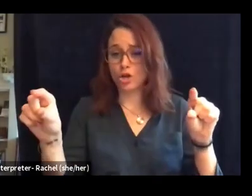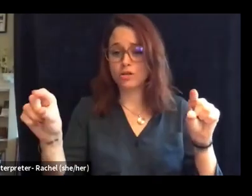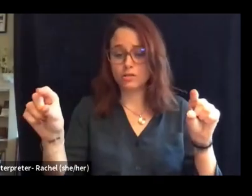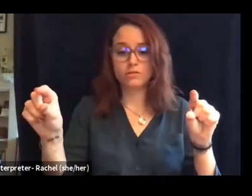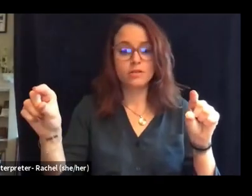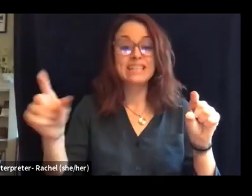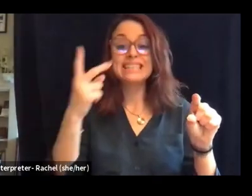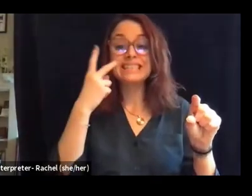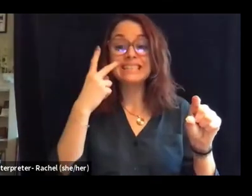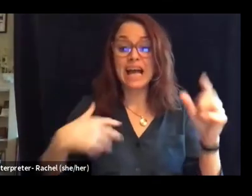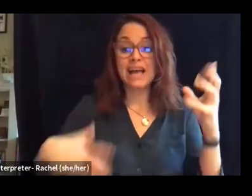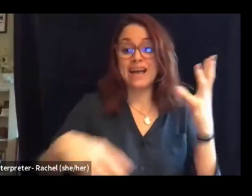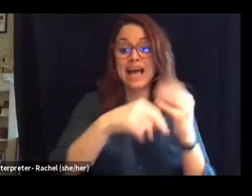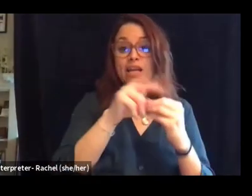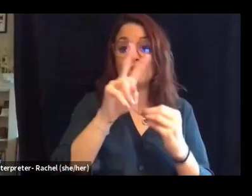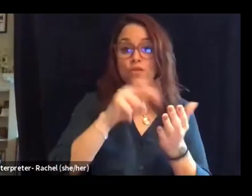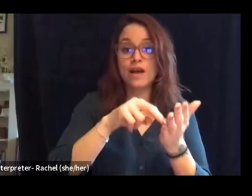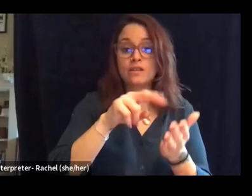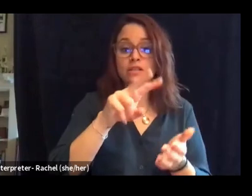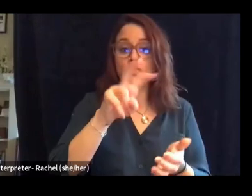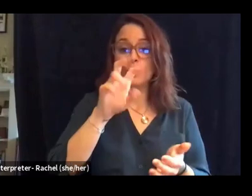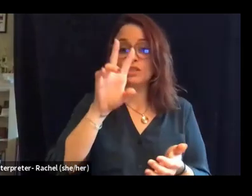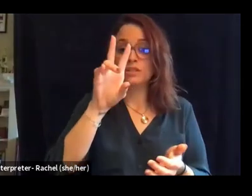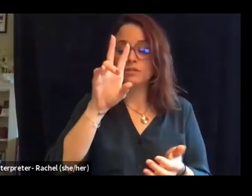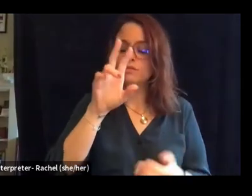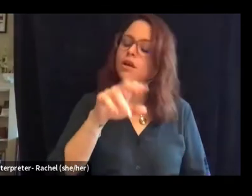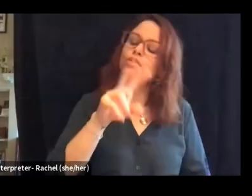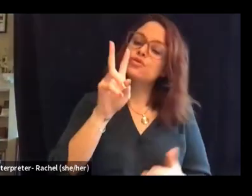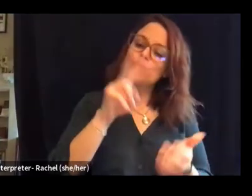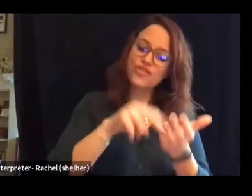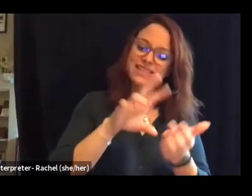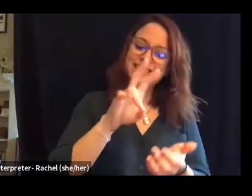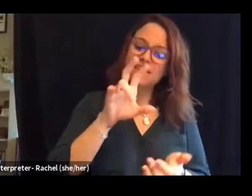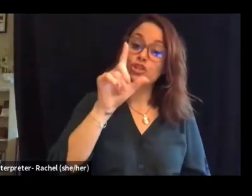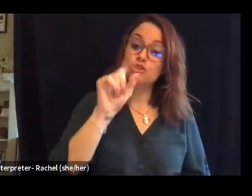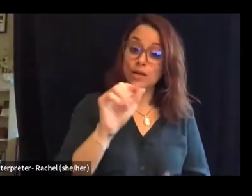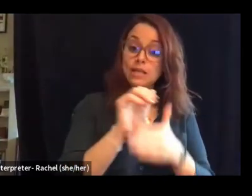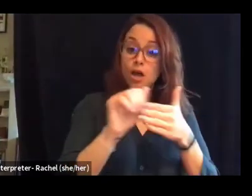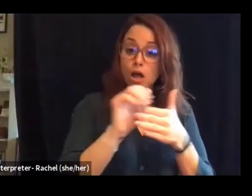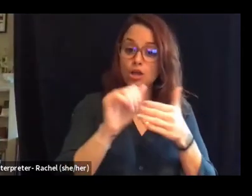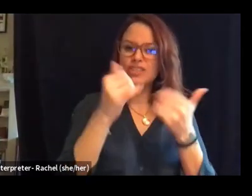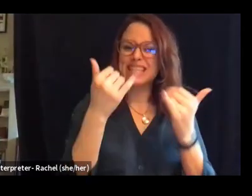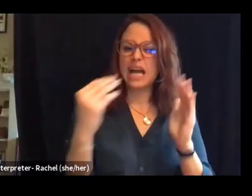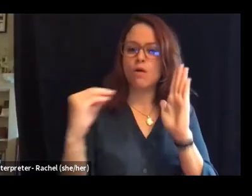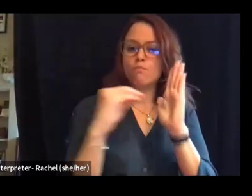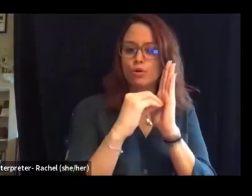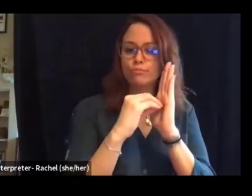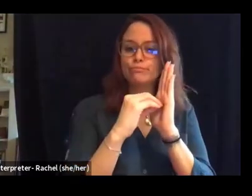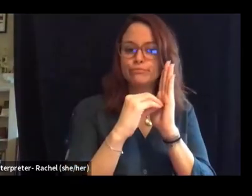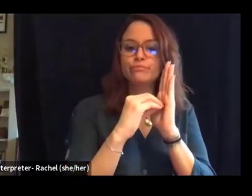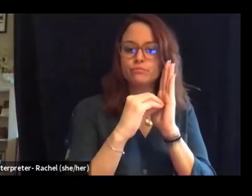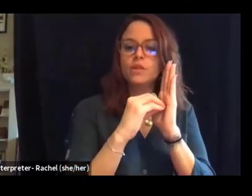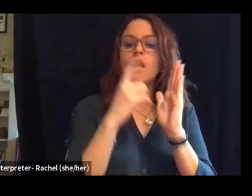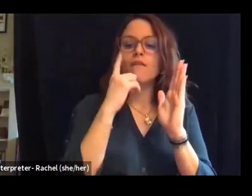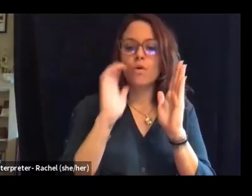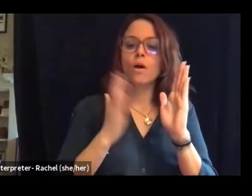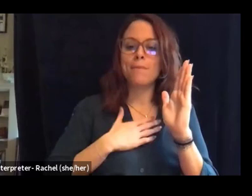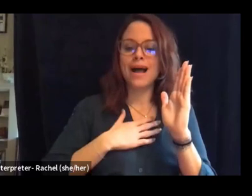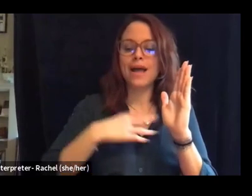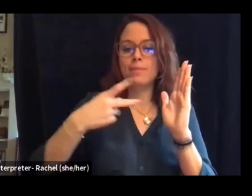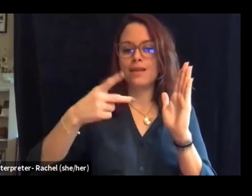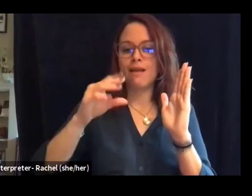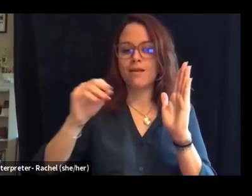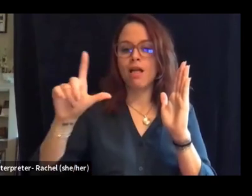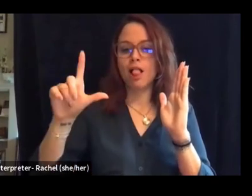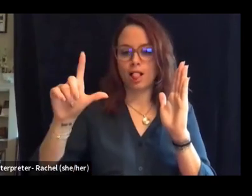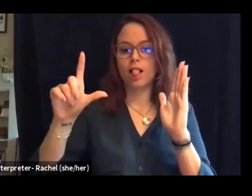the $2,720 into my monthly pro forma profit and loss.